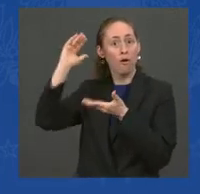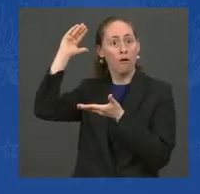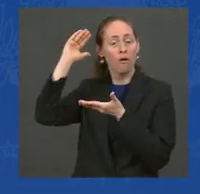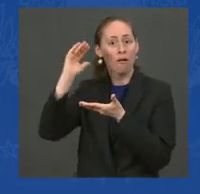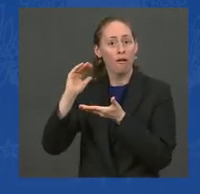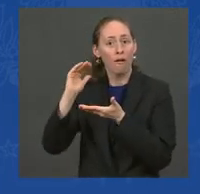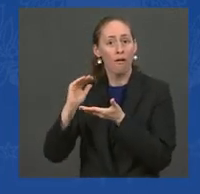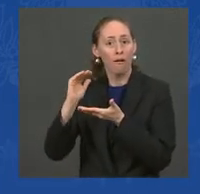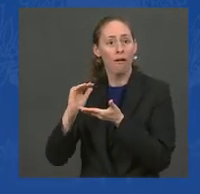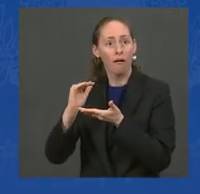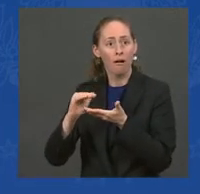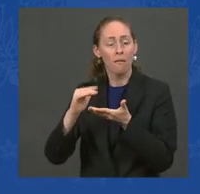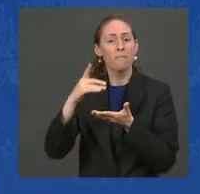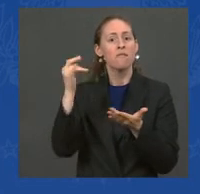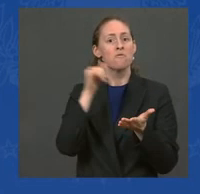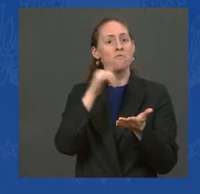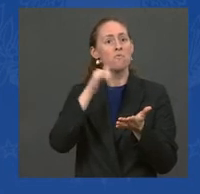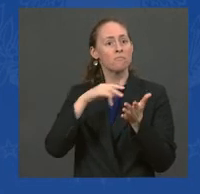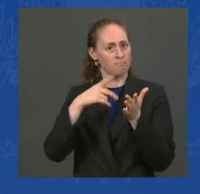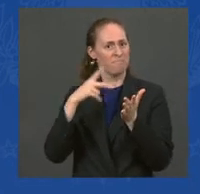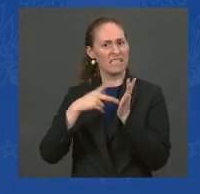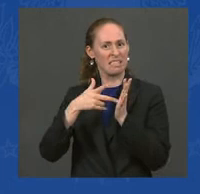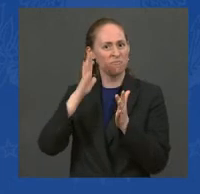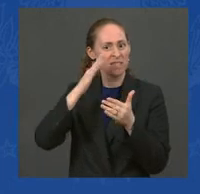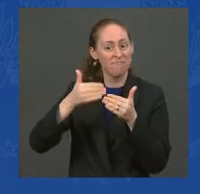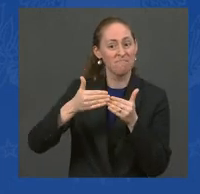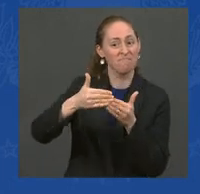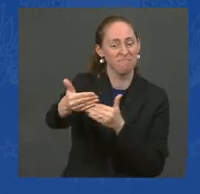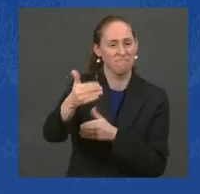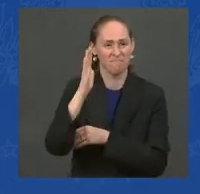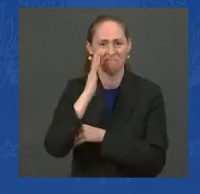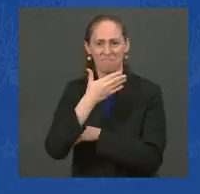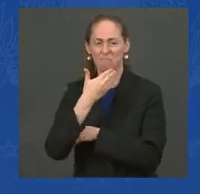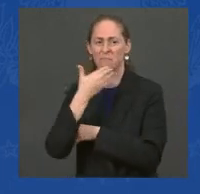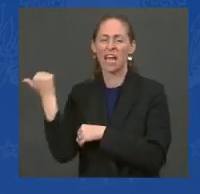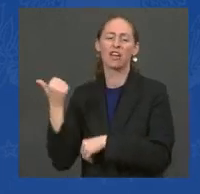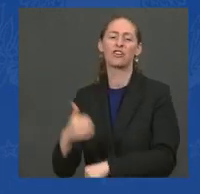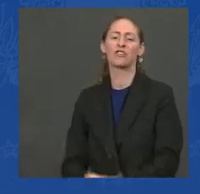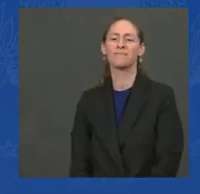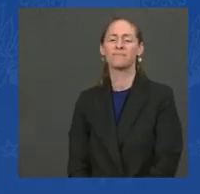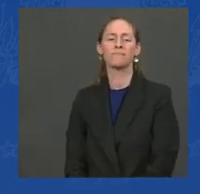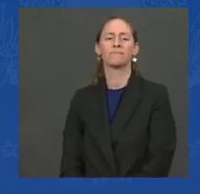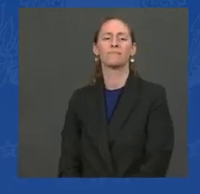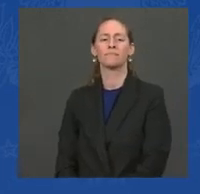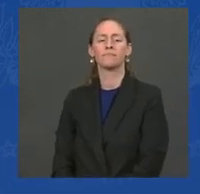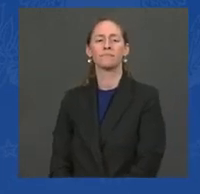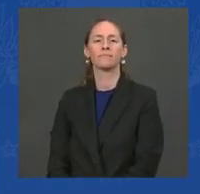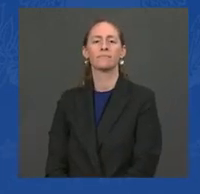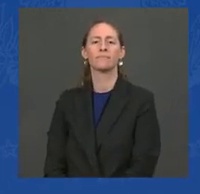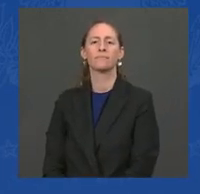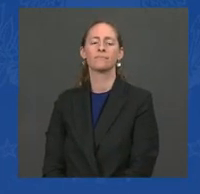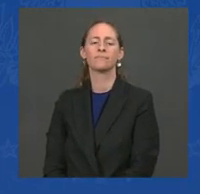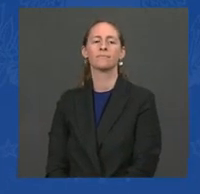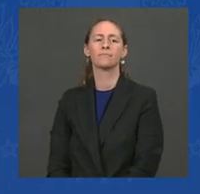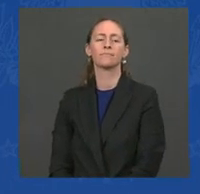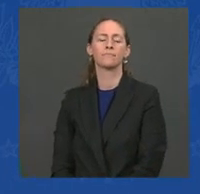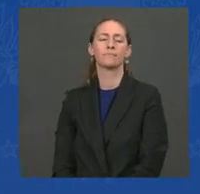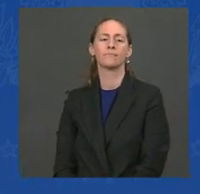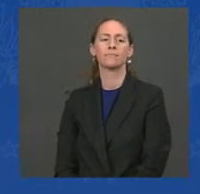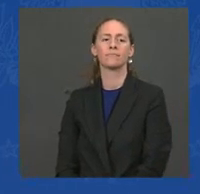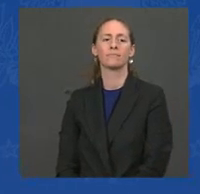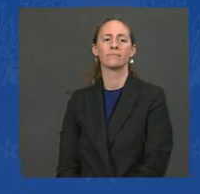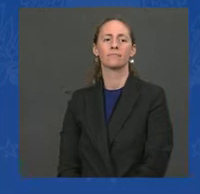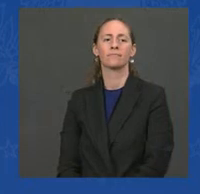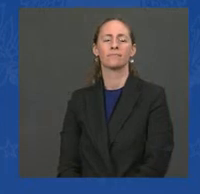We're continuing to make progress. Right now, things in Washington, as you all know, are awfully noisy. Turn